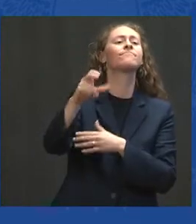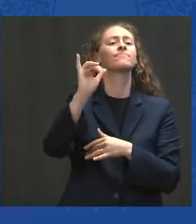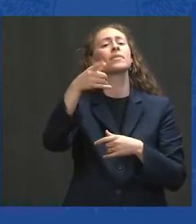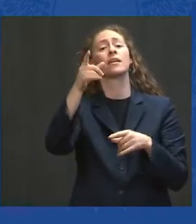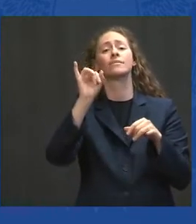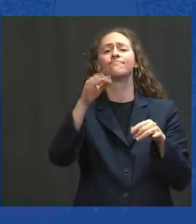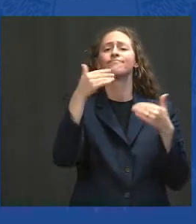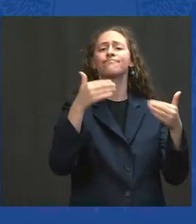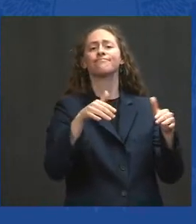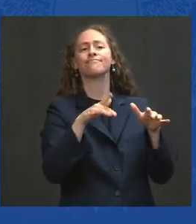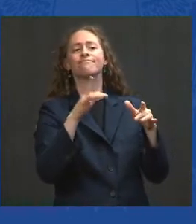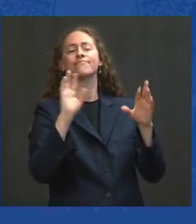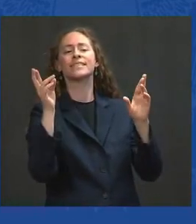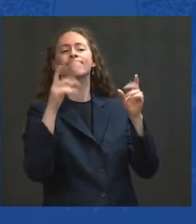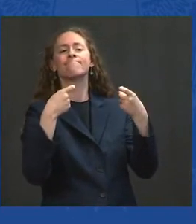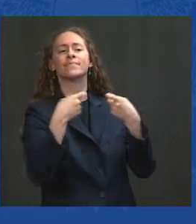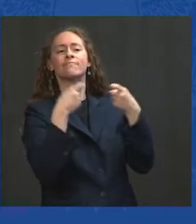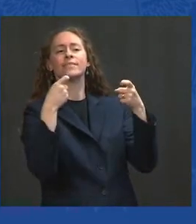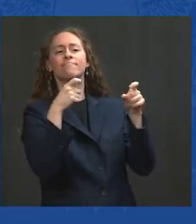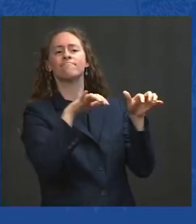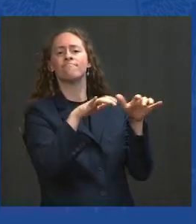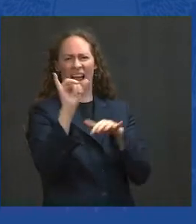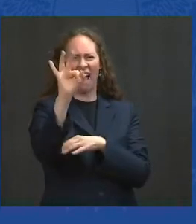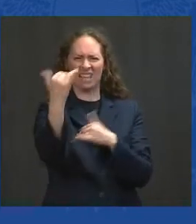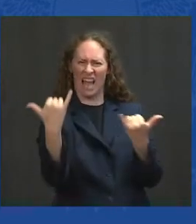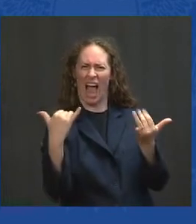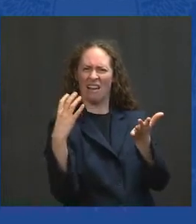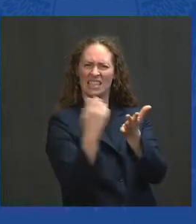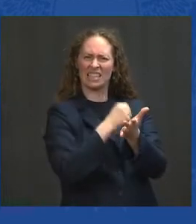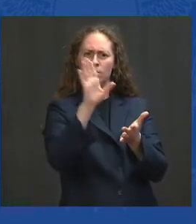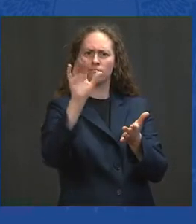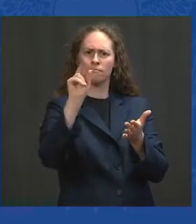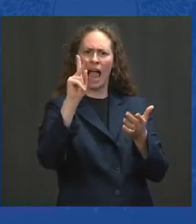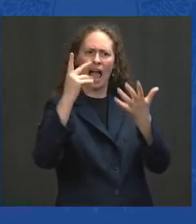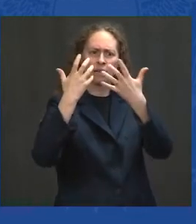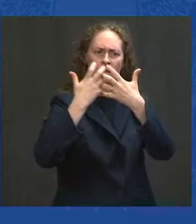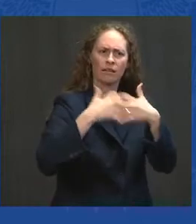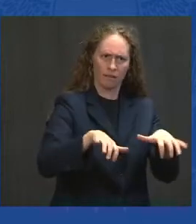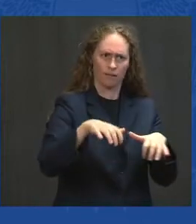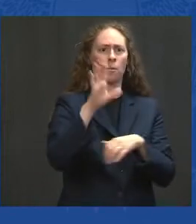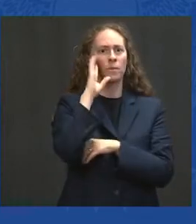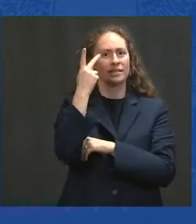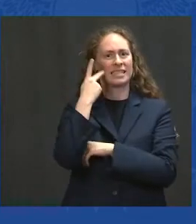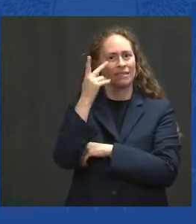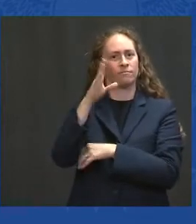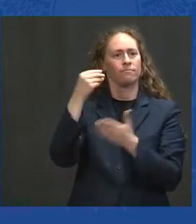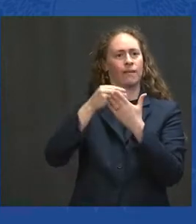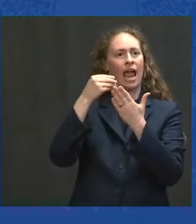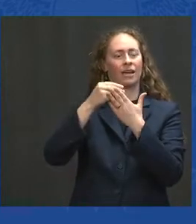account today, and you'll see a payment that says Child